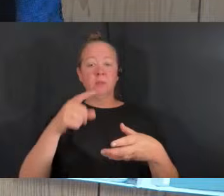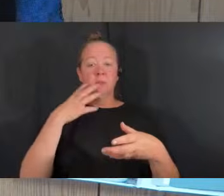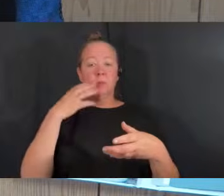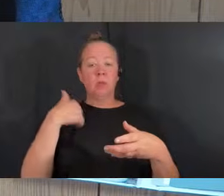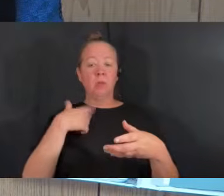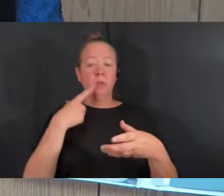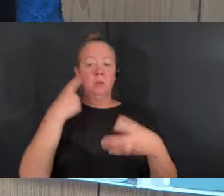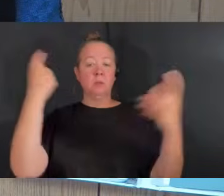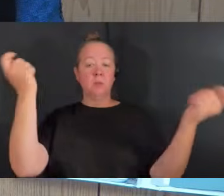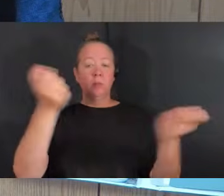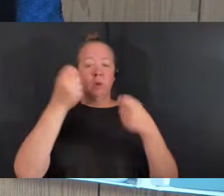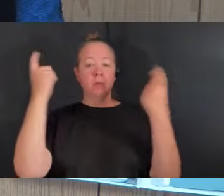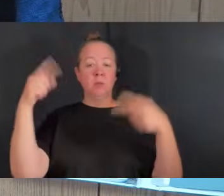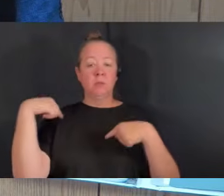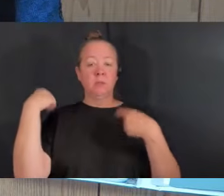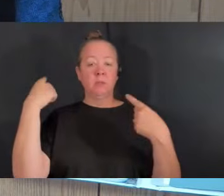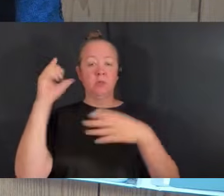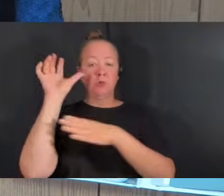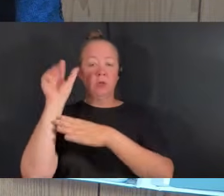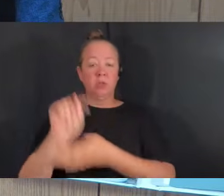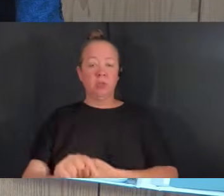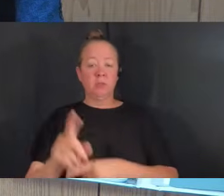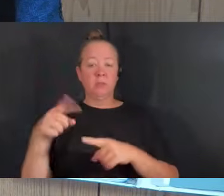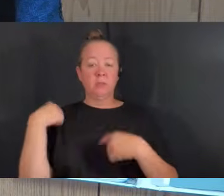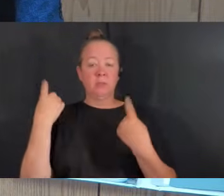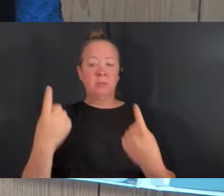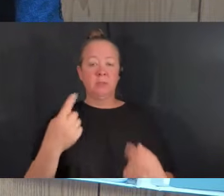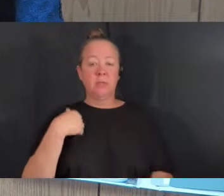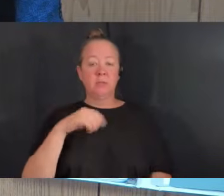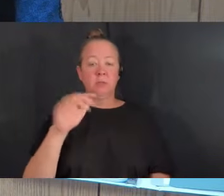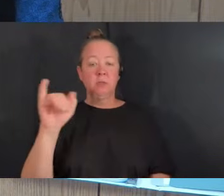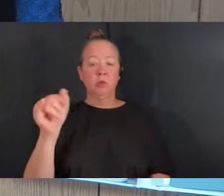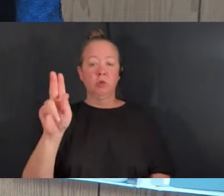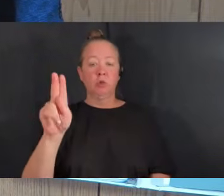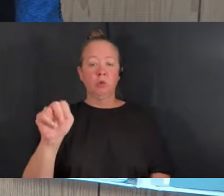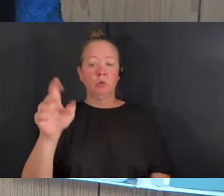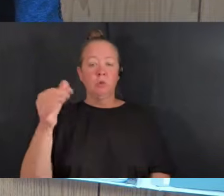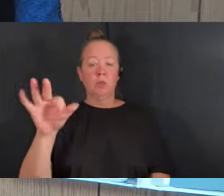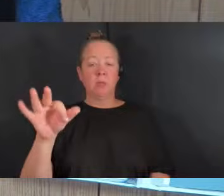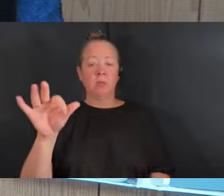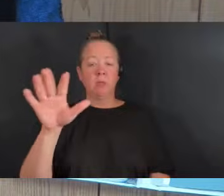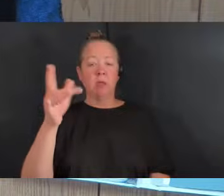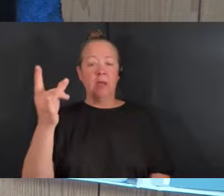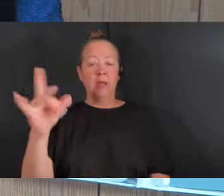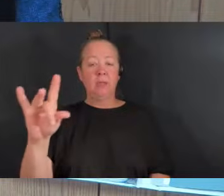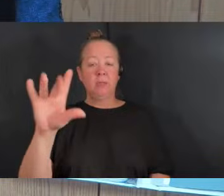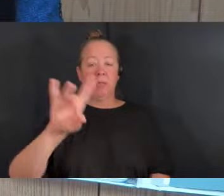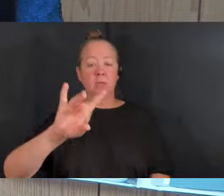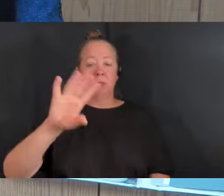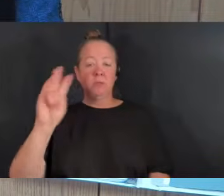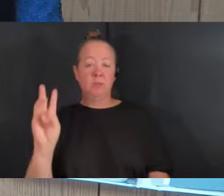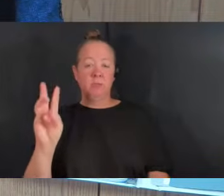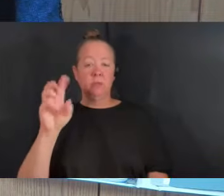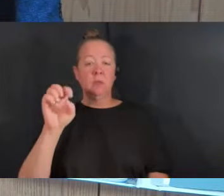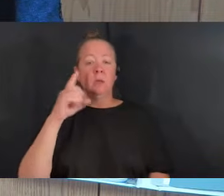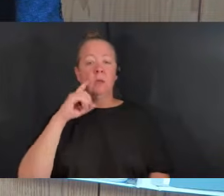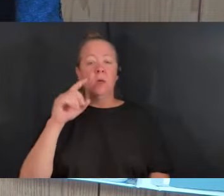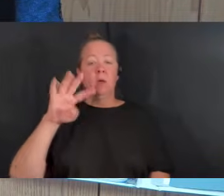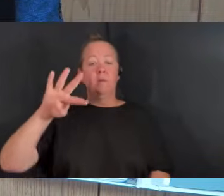The year's national theme is Juneteenth brings balance to America's celebration of freedom. The 4th of July freed